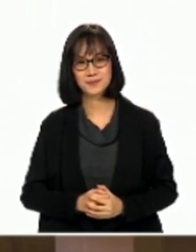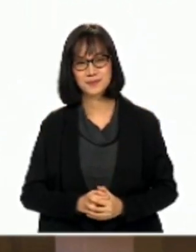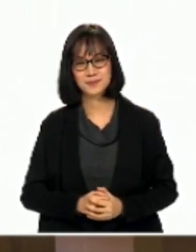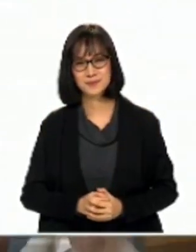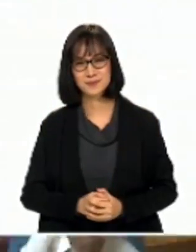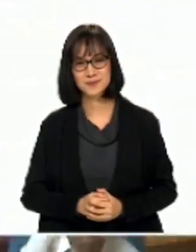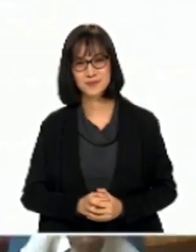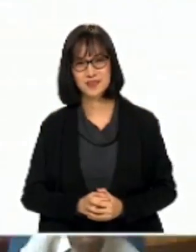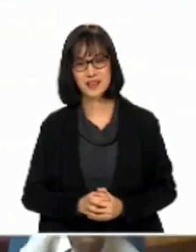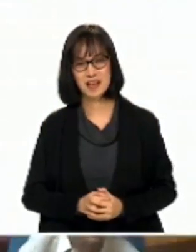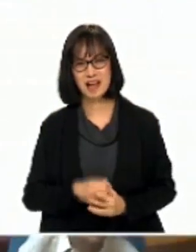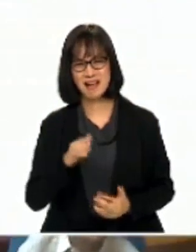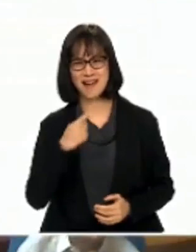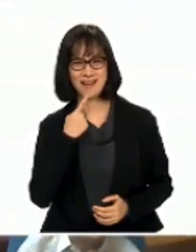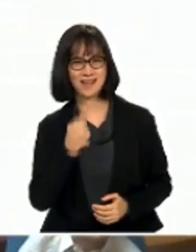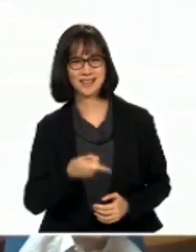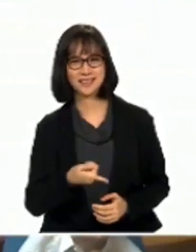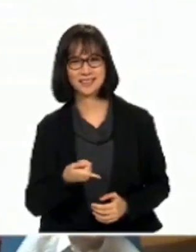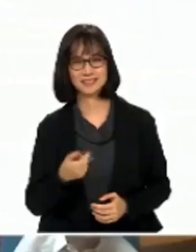Yan man ang sabi nila.